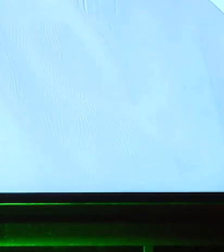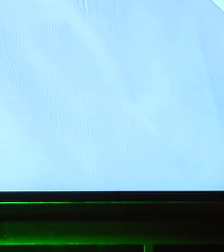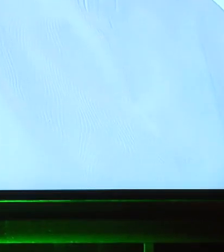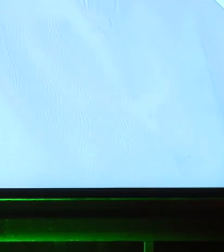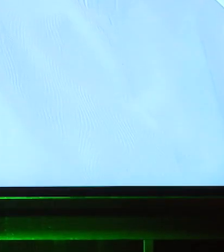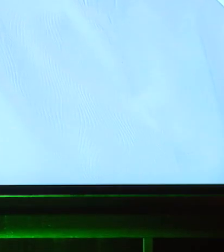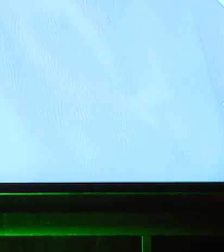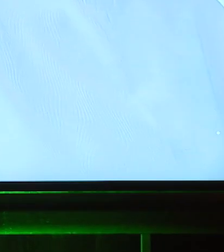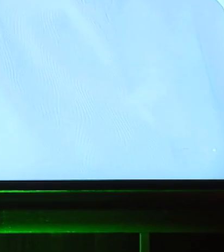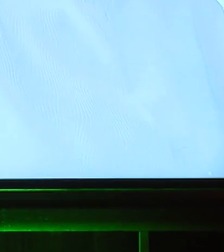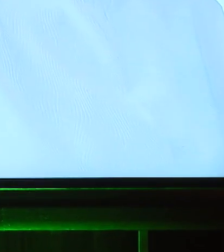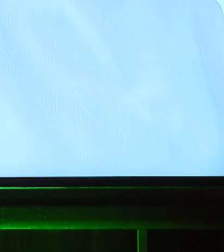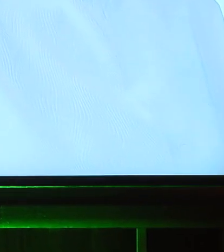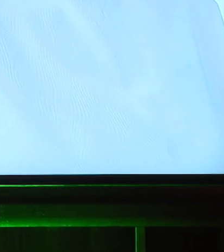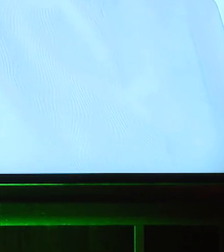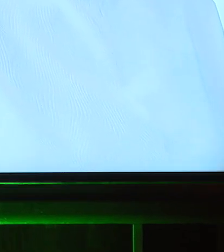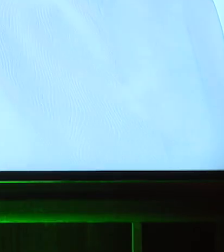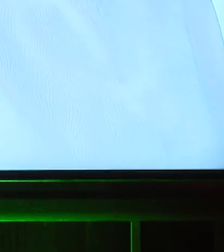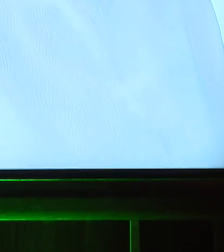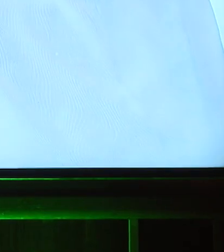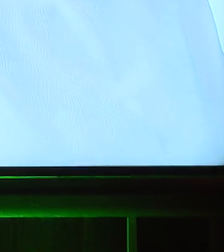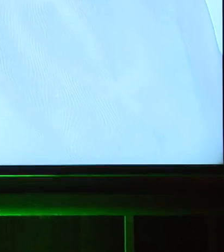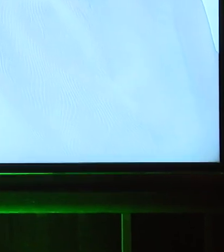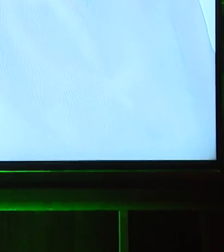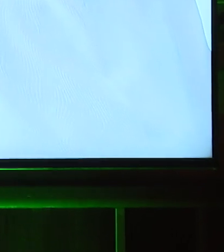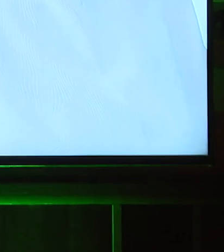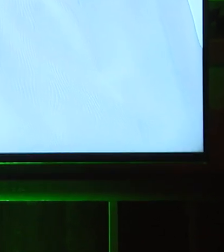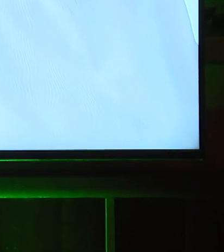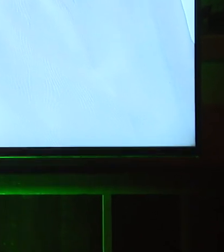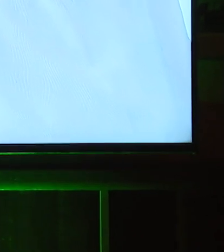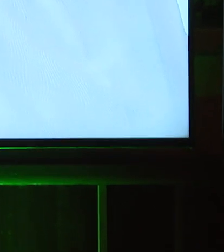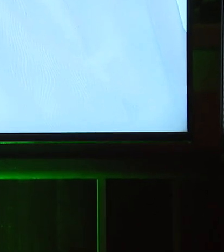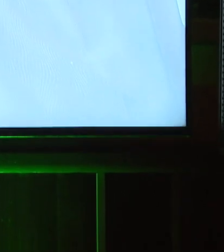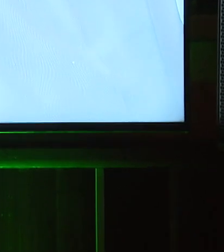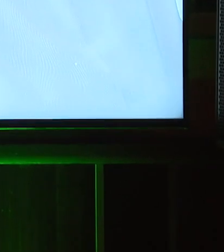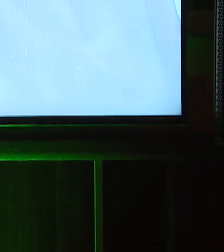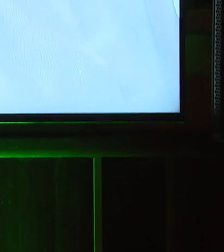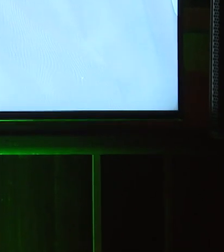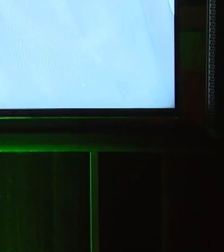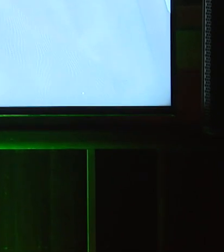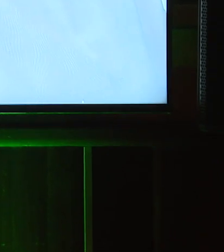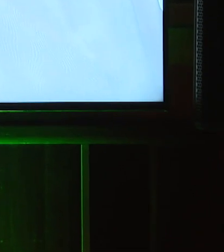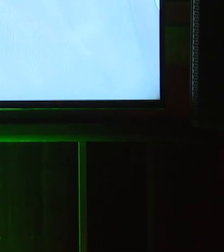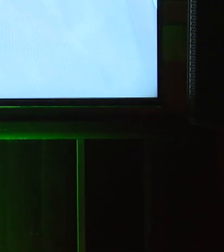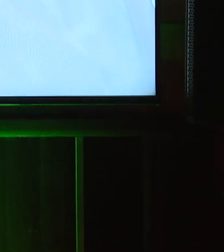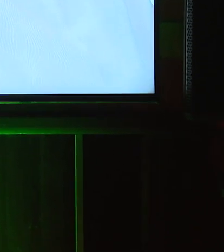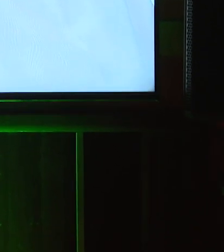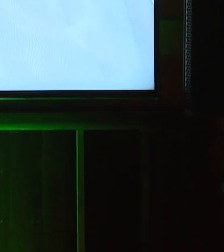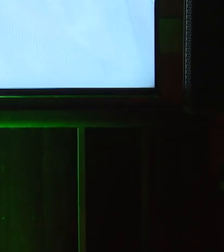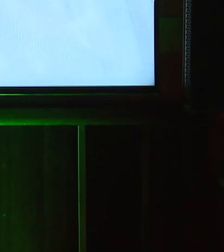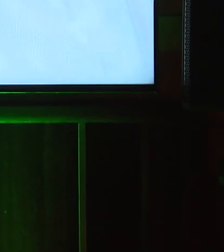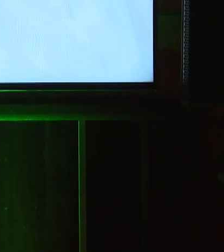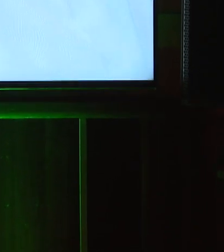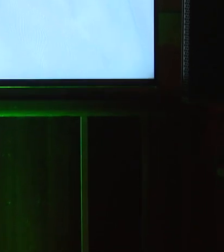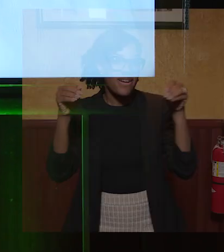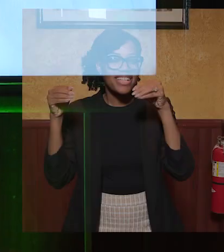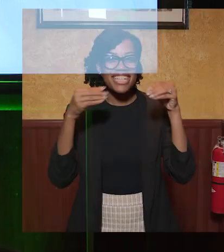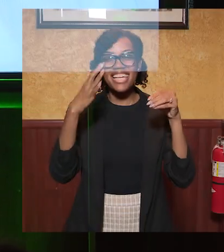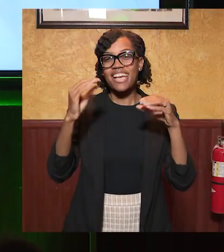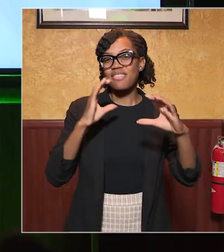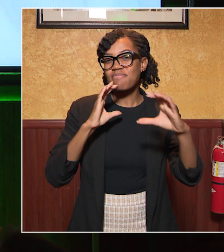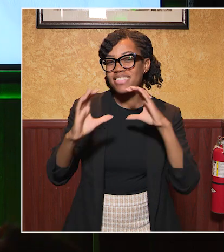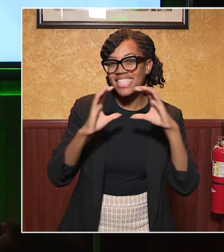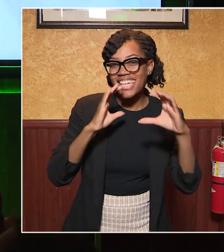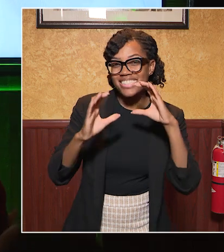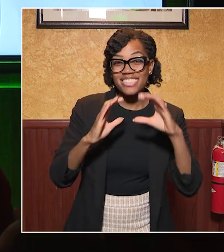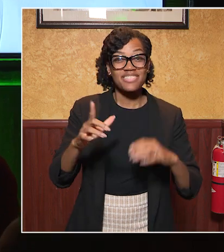Ho, ho, ho! Ladies and gentlemen, please welcome the Director of Marketing and Communications, Ebony